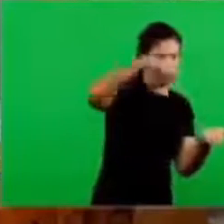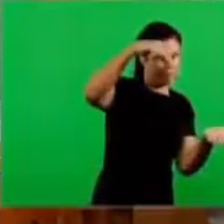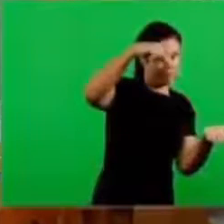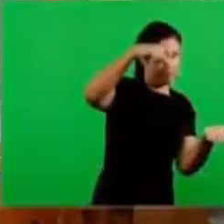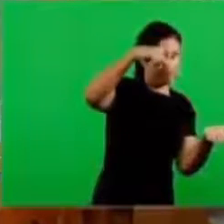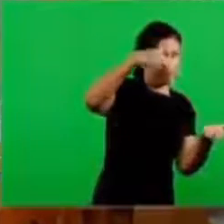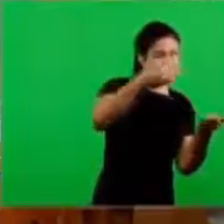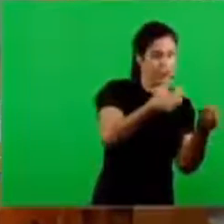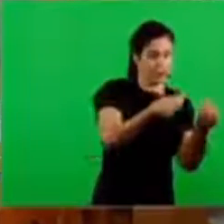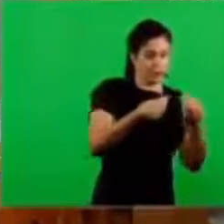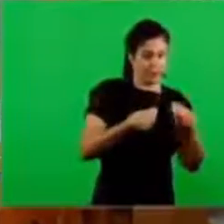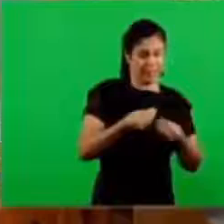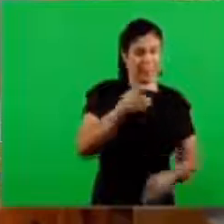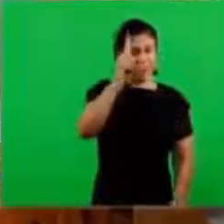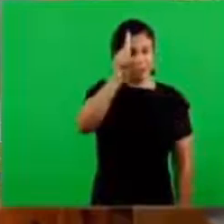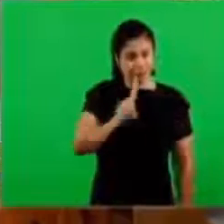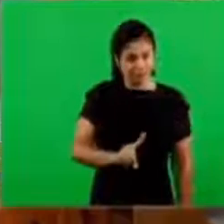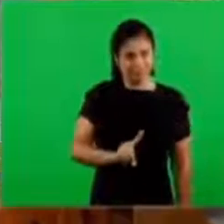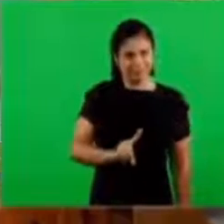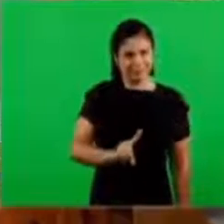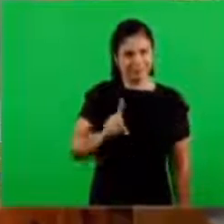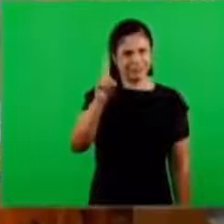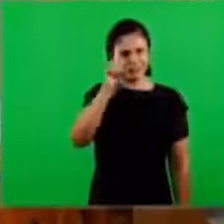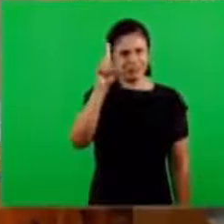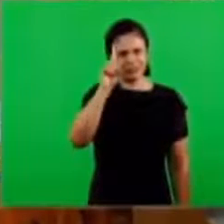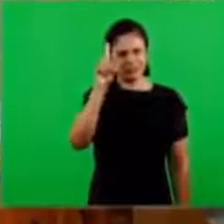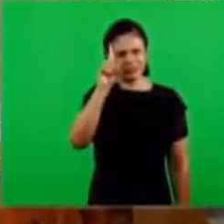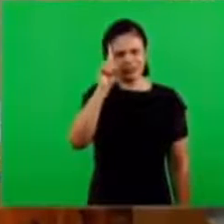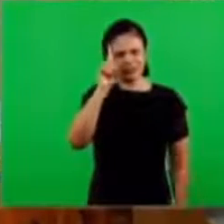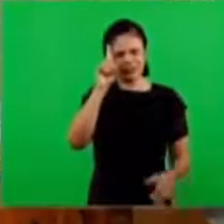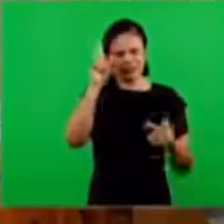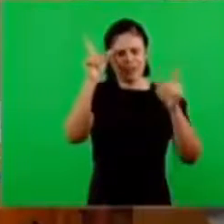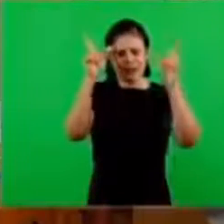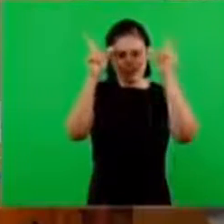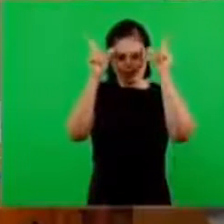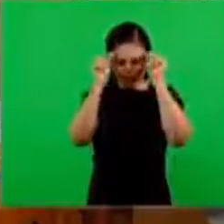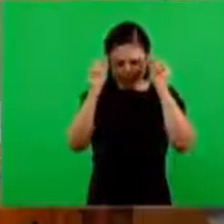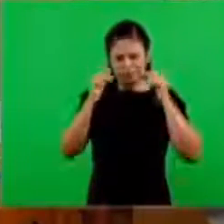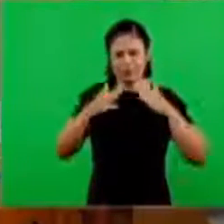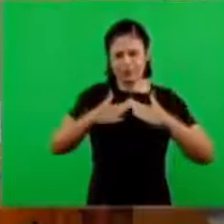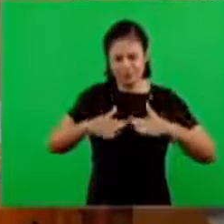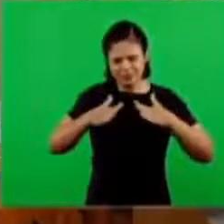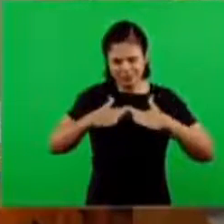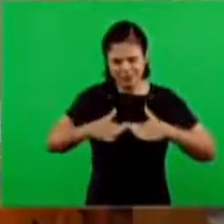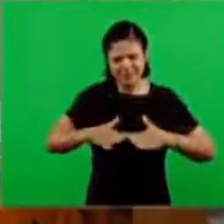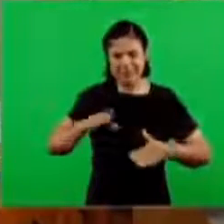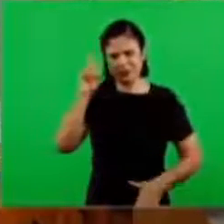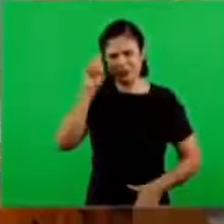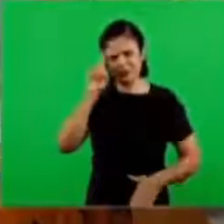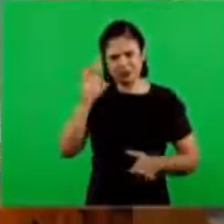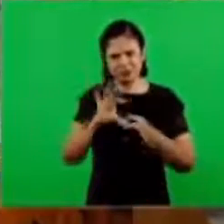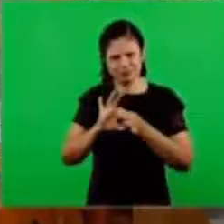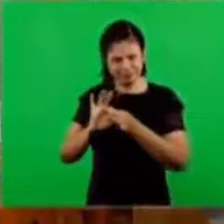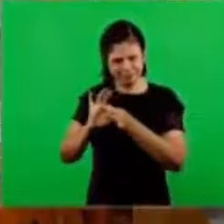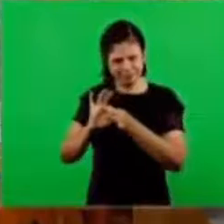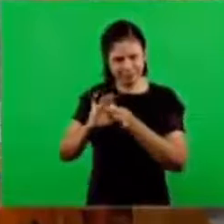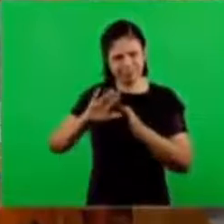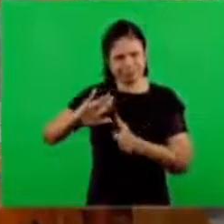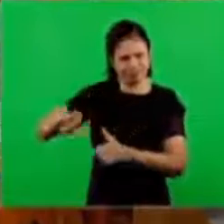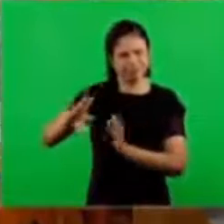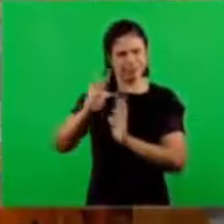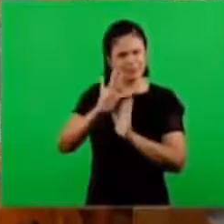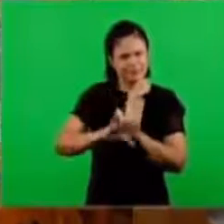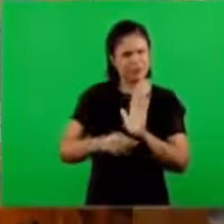right to have rest in Jesus every day. And the word is very clear when the Lord Jesus said the